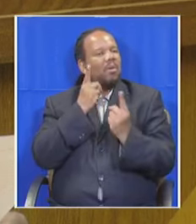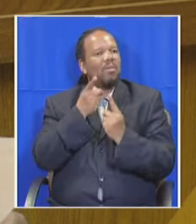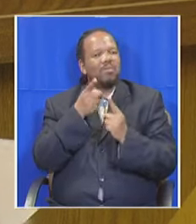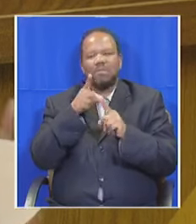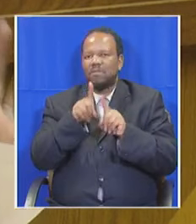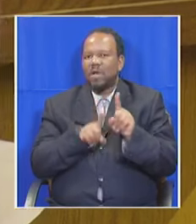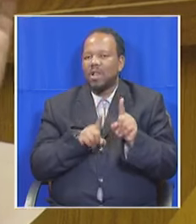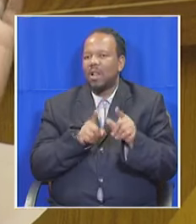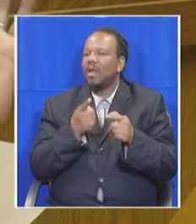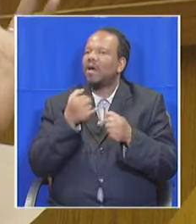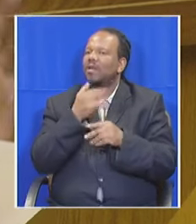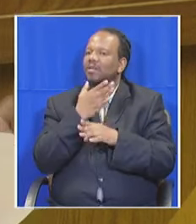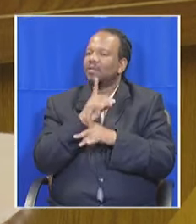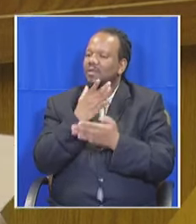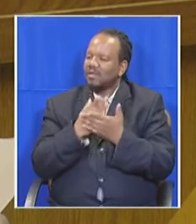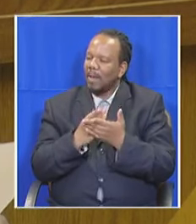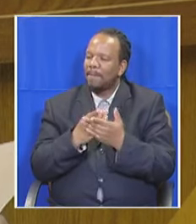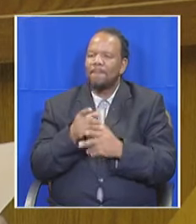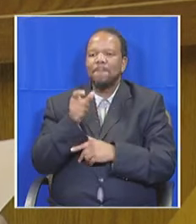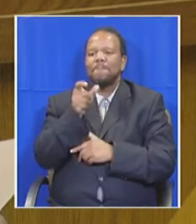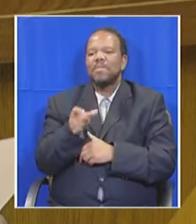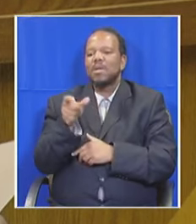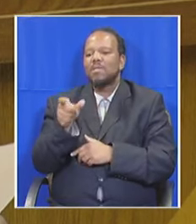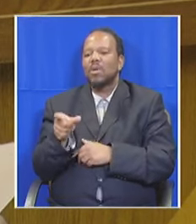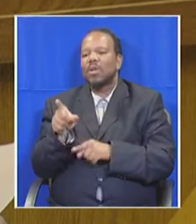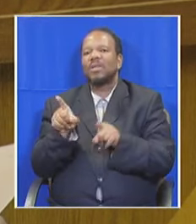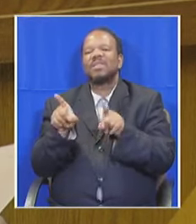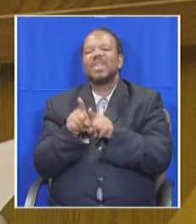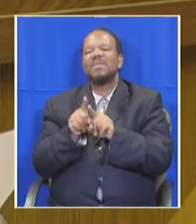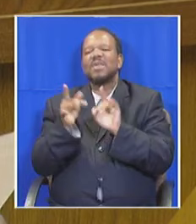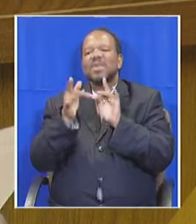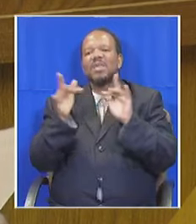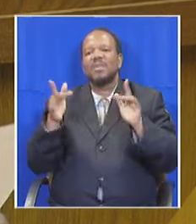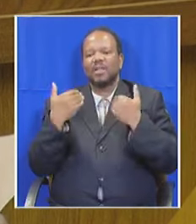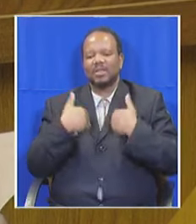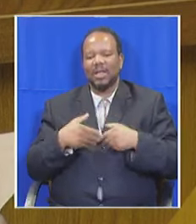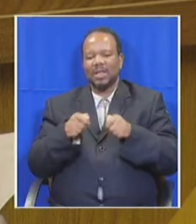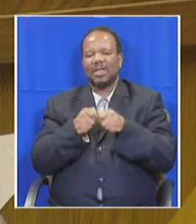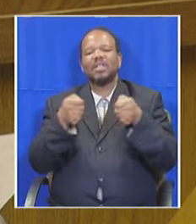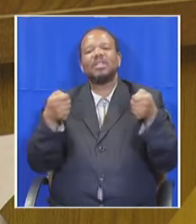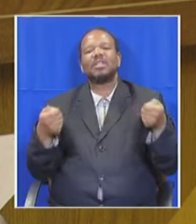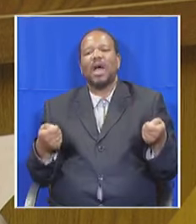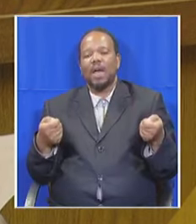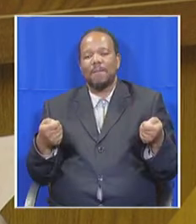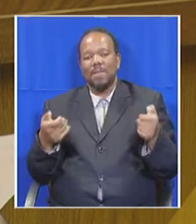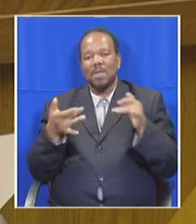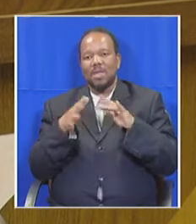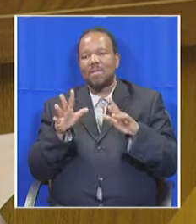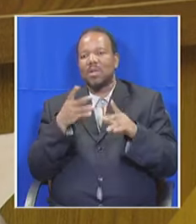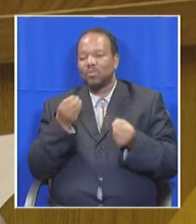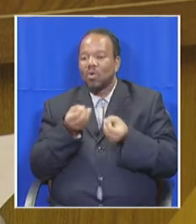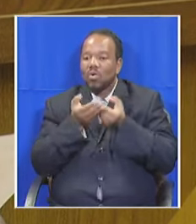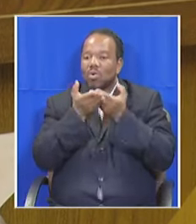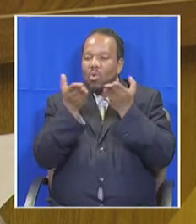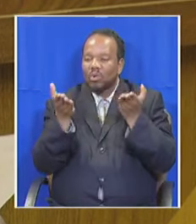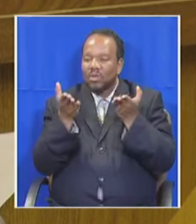people, some that were indicated in the emails of the Sunday Times, from disclosing this massive corruption,